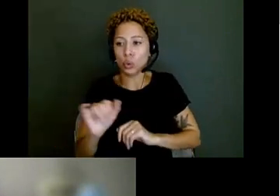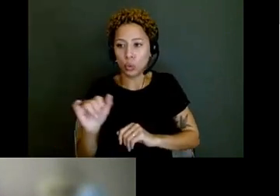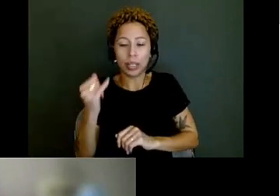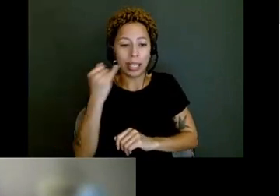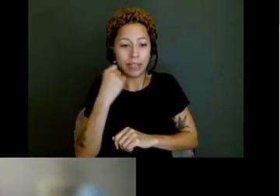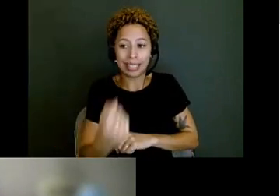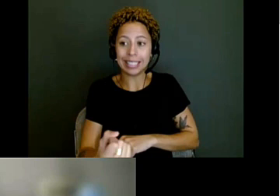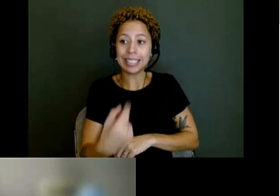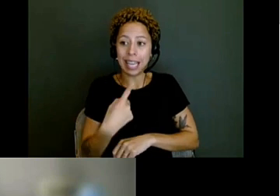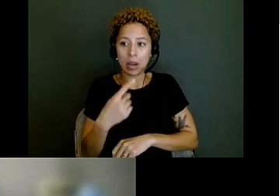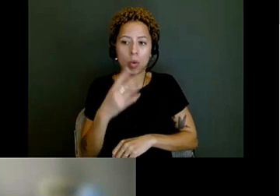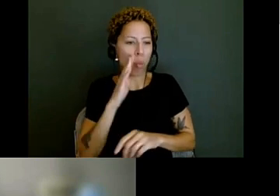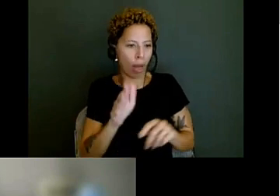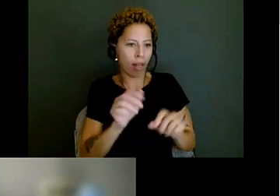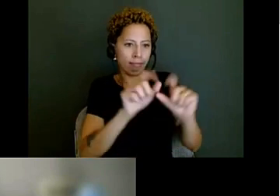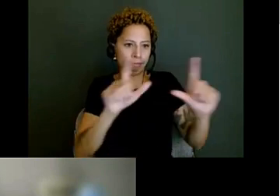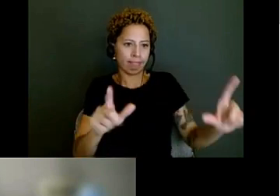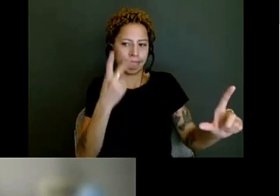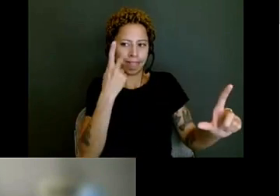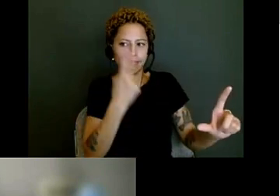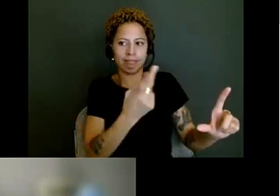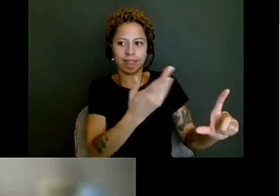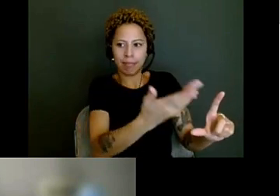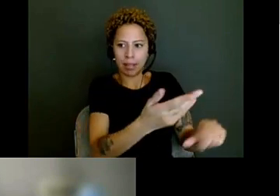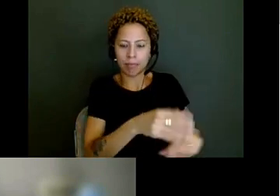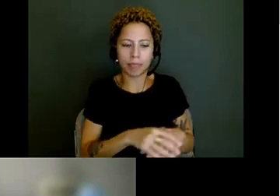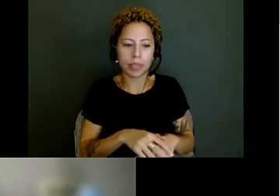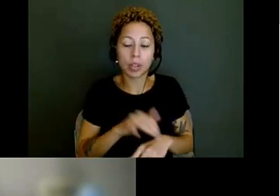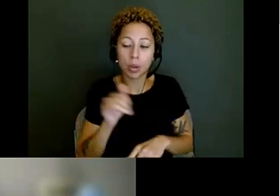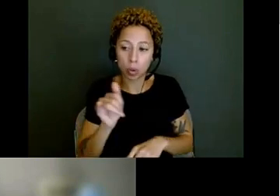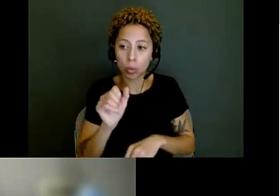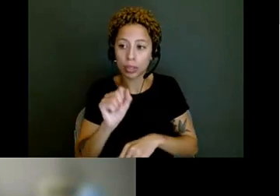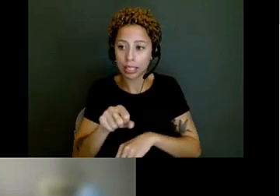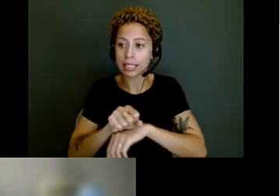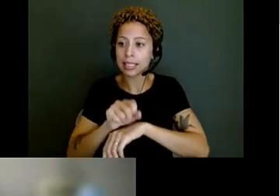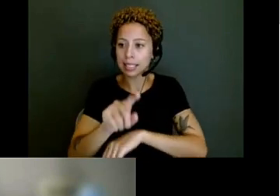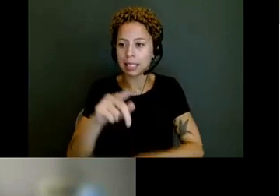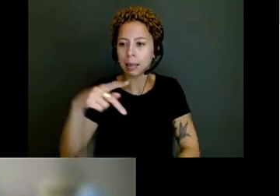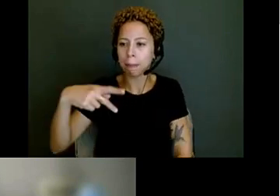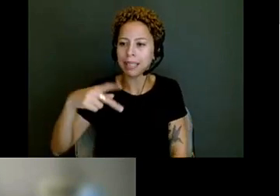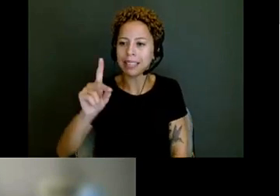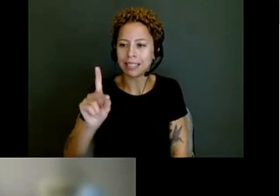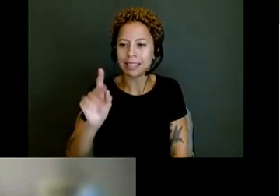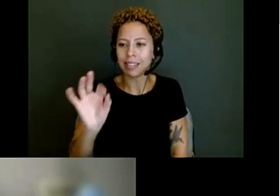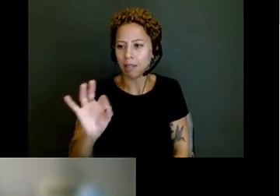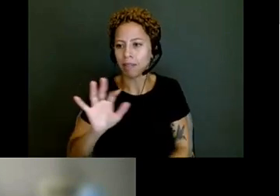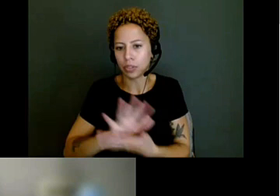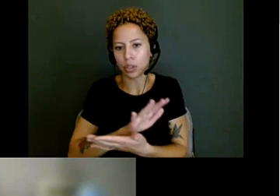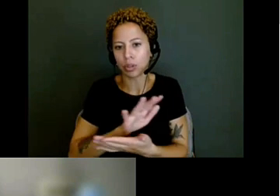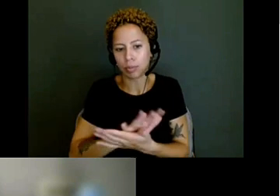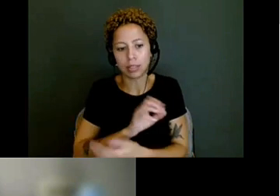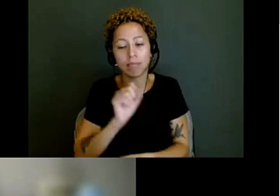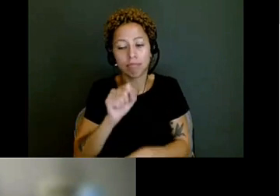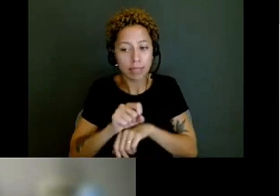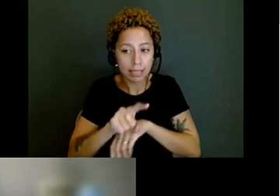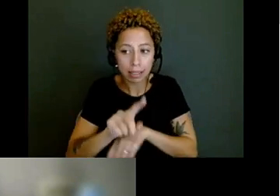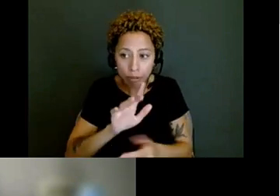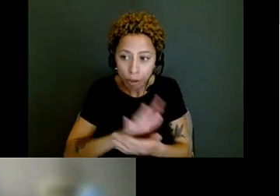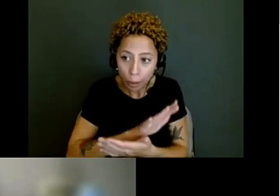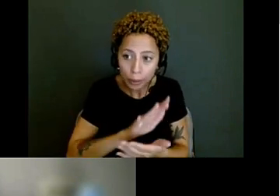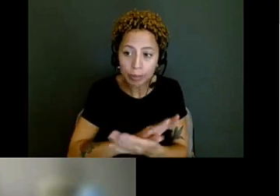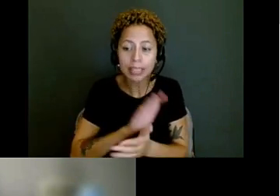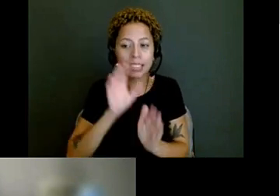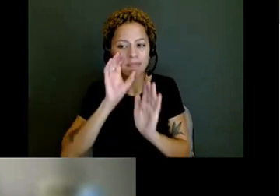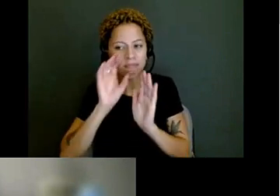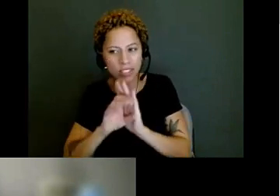in here. And you can send PDF documents as well. So you can send documents, images, and so forth. Paul, just a